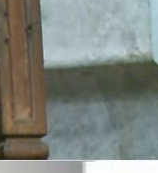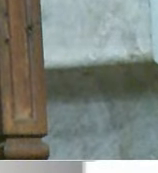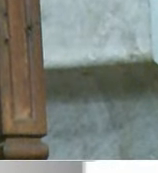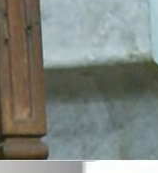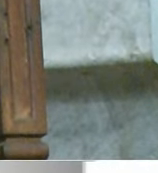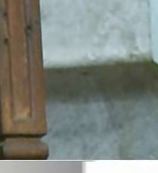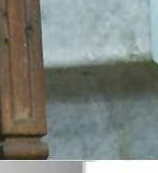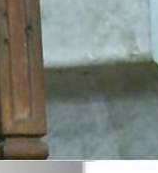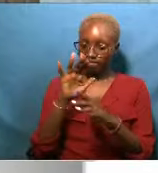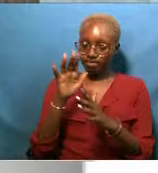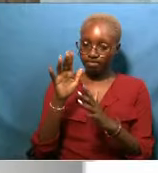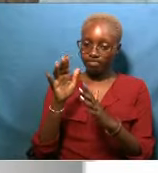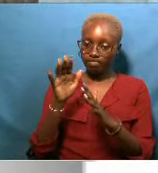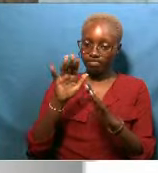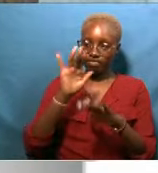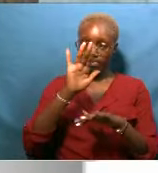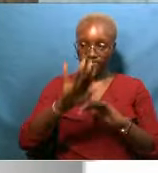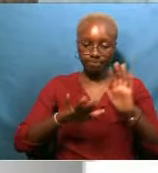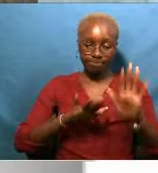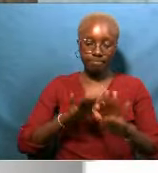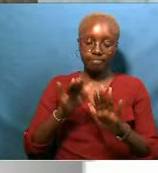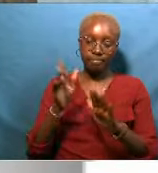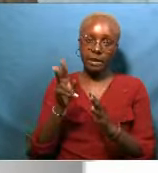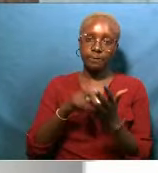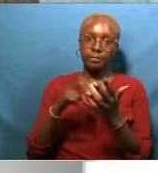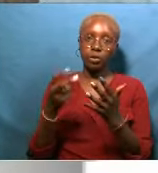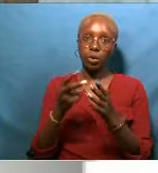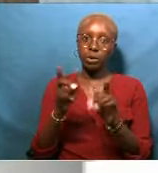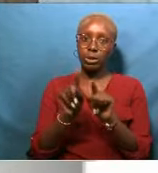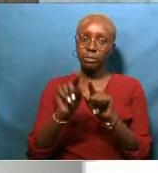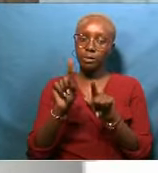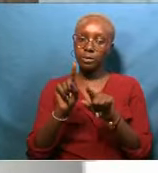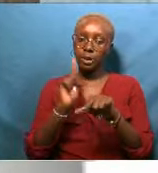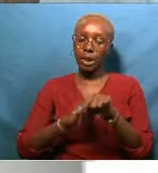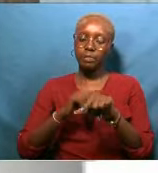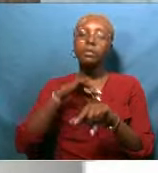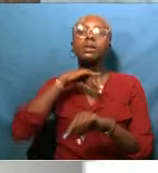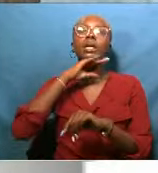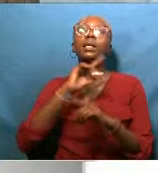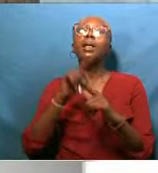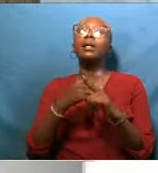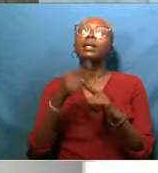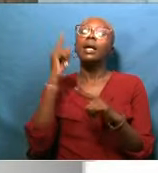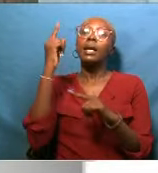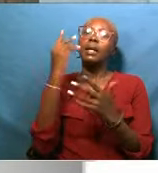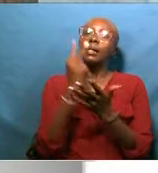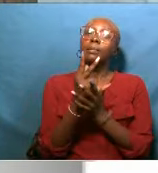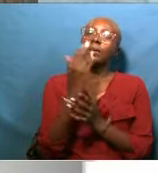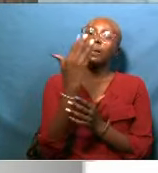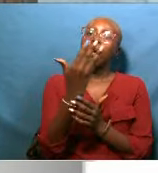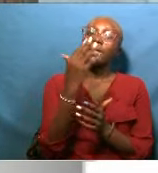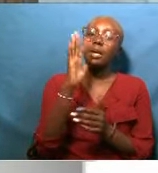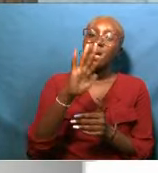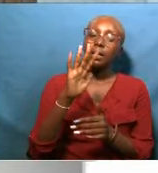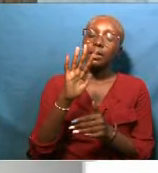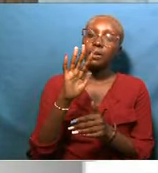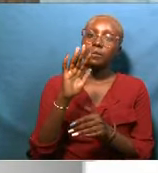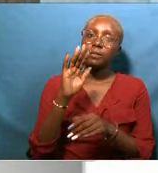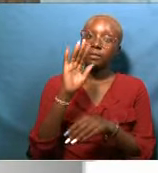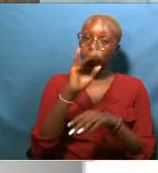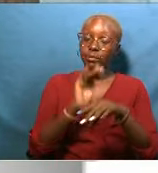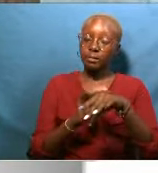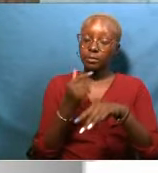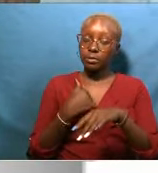I felt at his feet as though dead. Then he placed his right hand on me and said, "Do not be